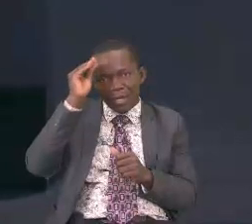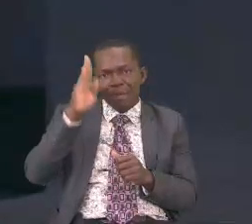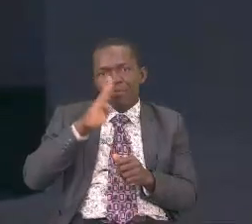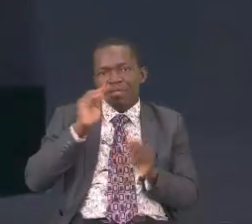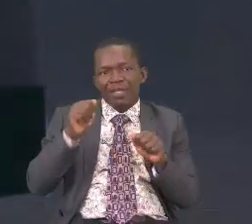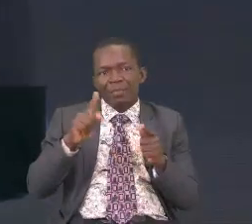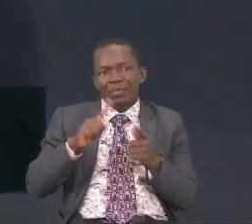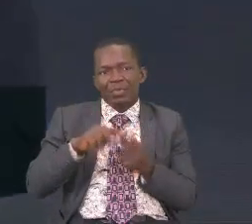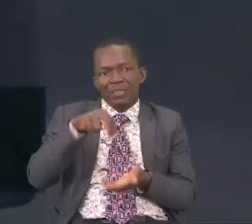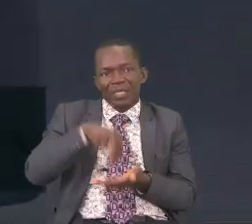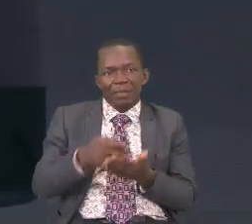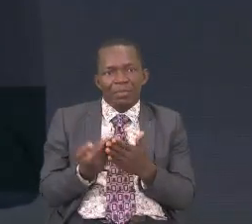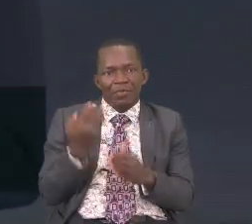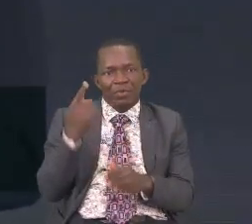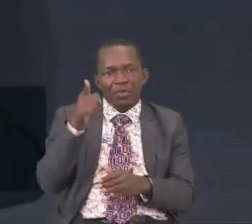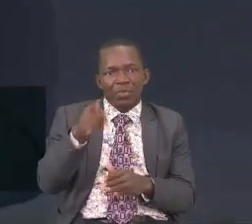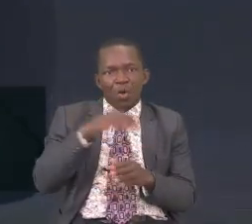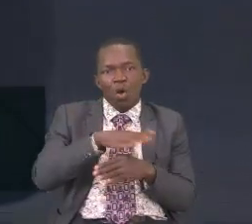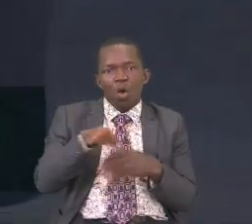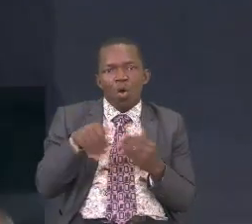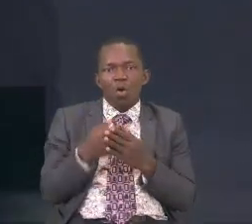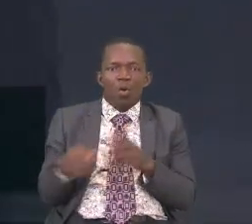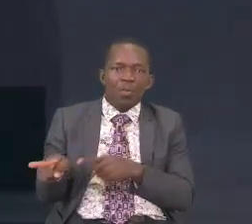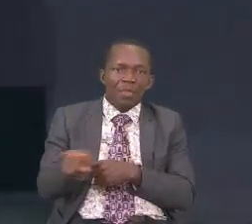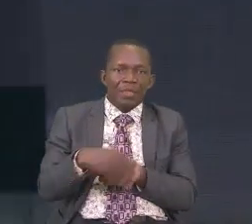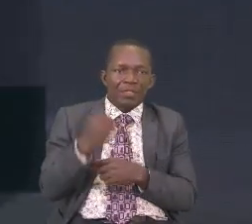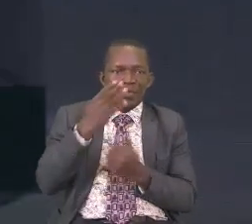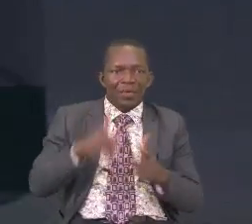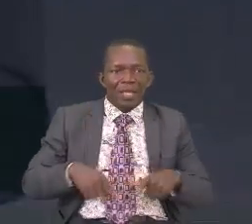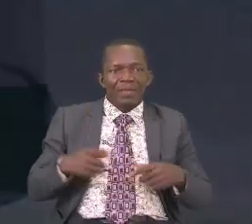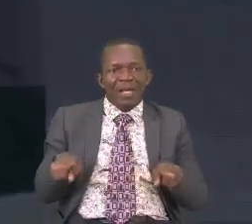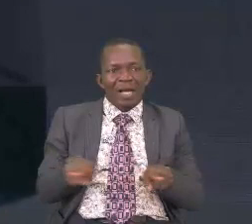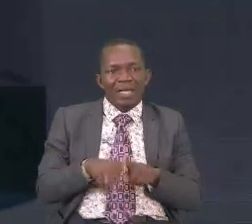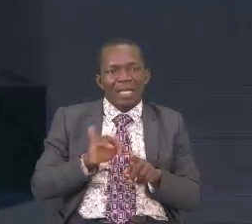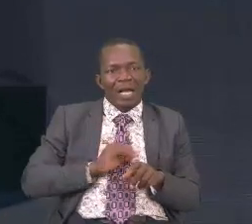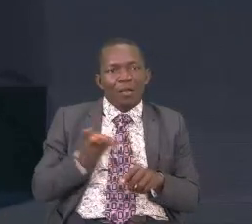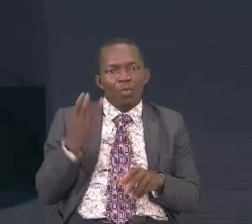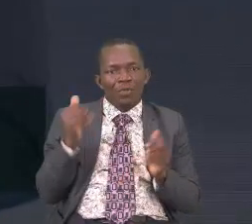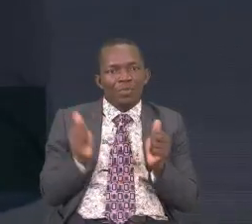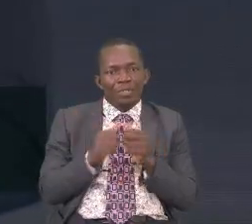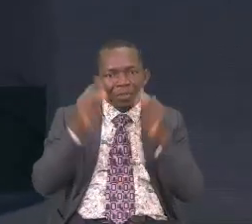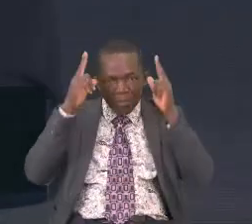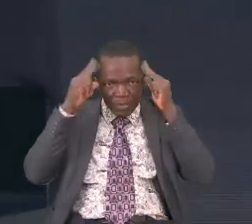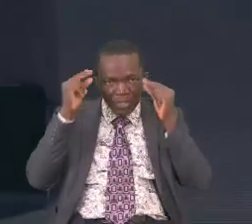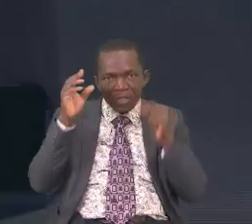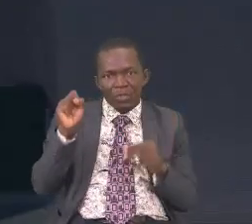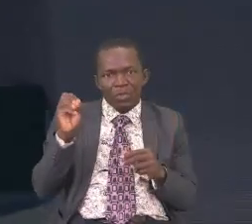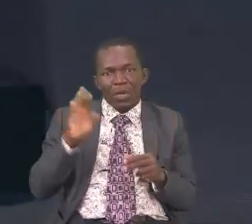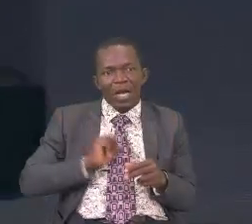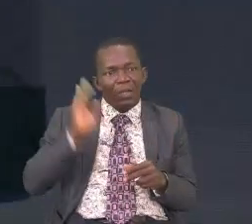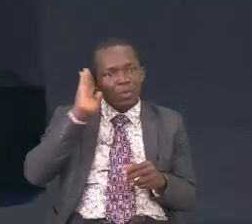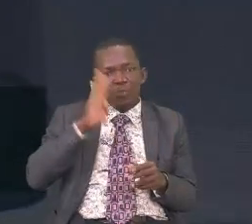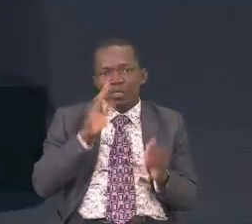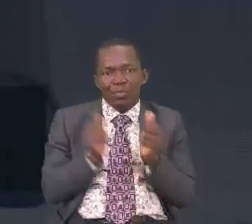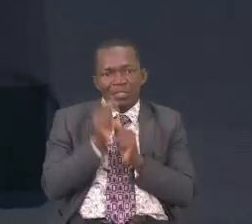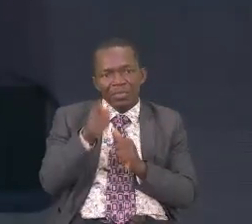all the days of thy life as I was with Moses so when I bear with thee I